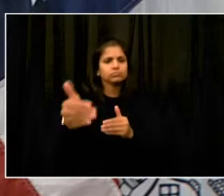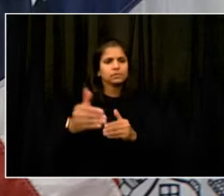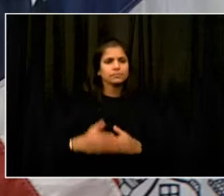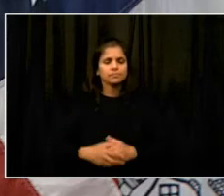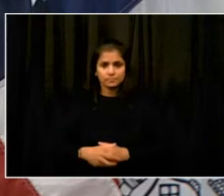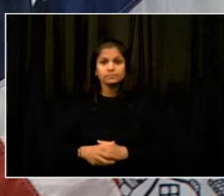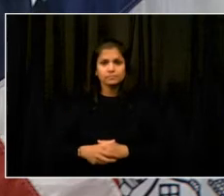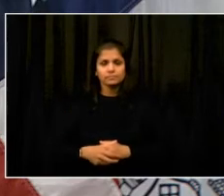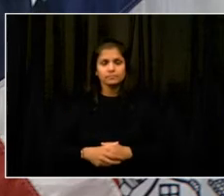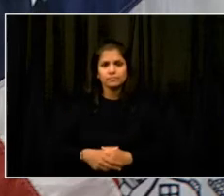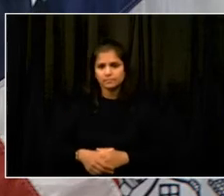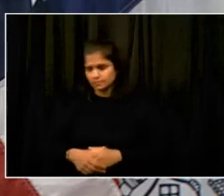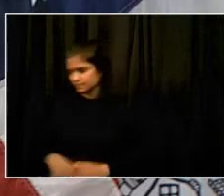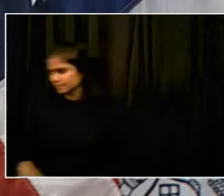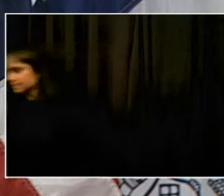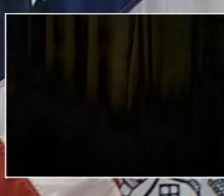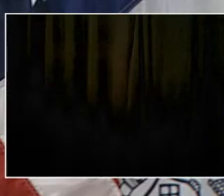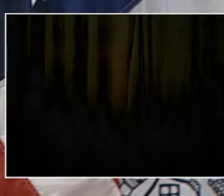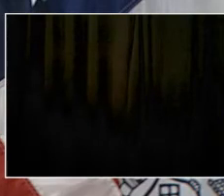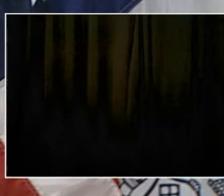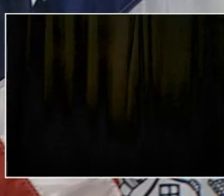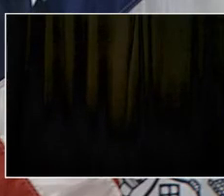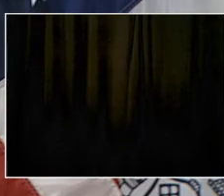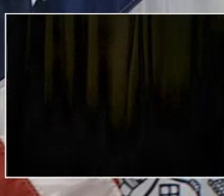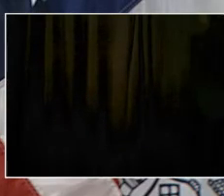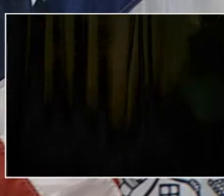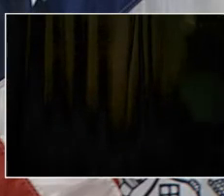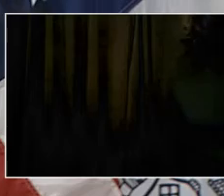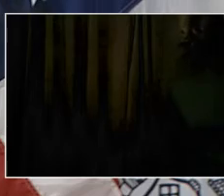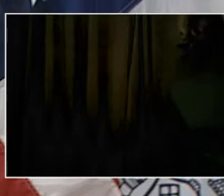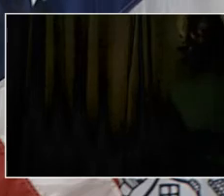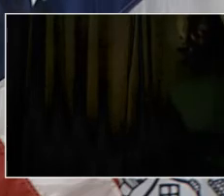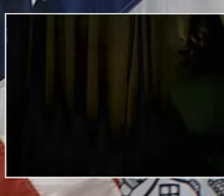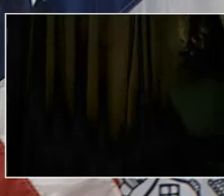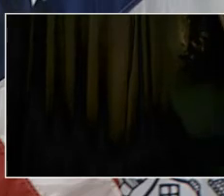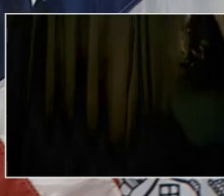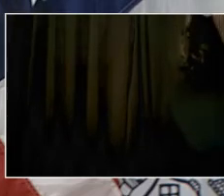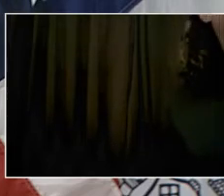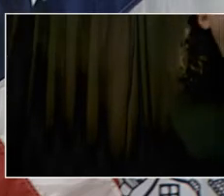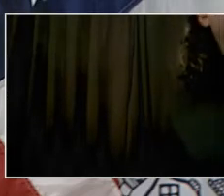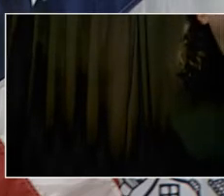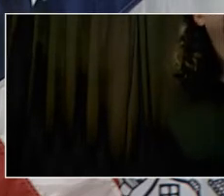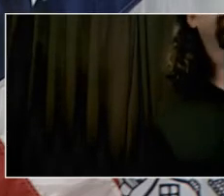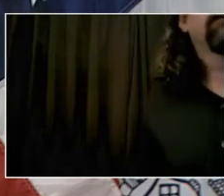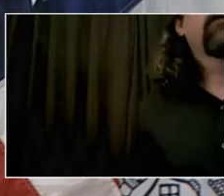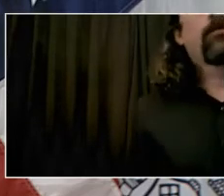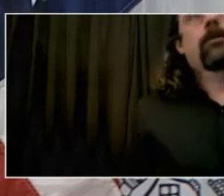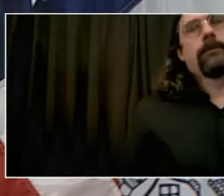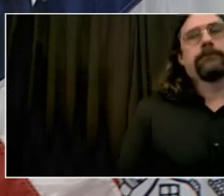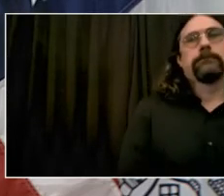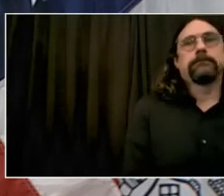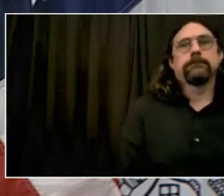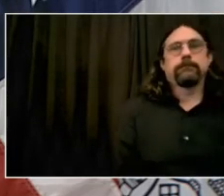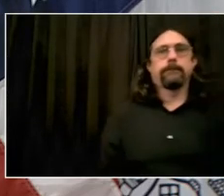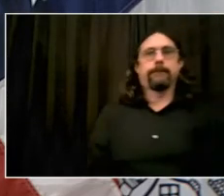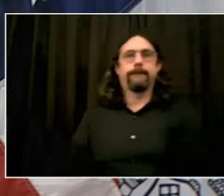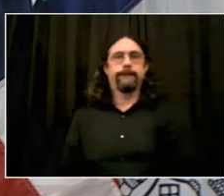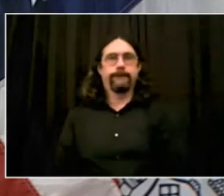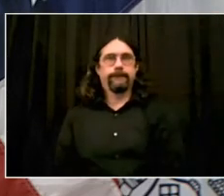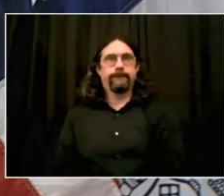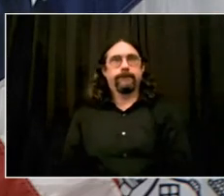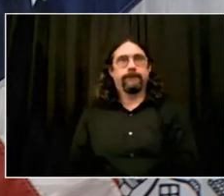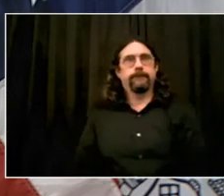I have nothing else to add. I think you and Dr. Varmer covered it. Okay, great. Thank you. Go ahead. Next is Shant from the Daily News.